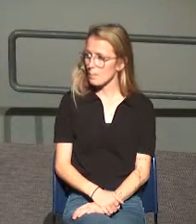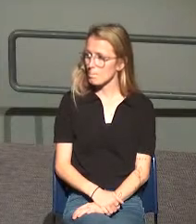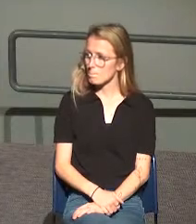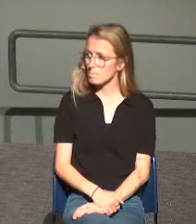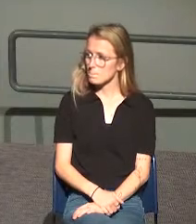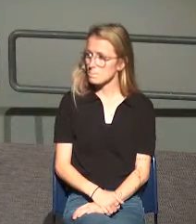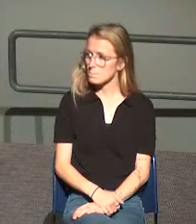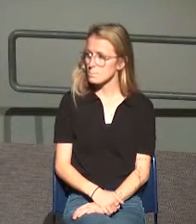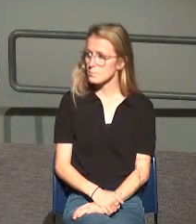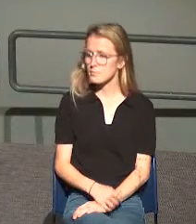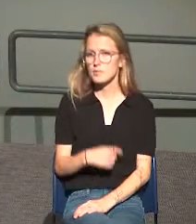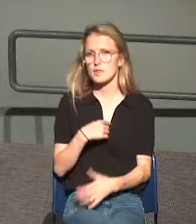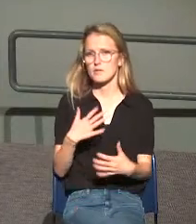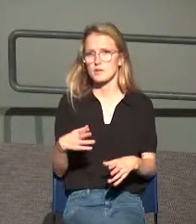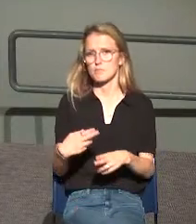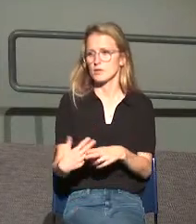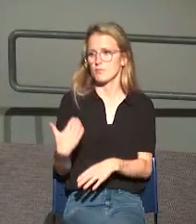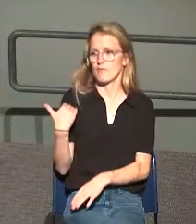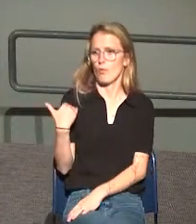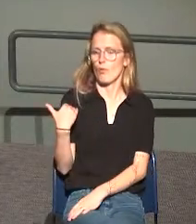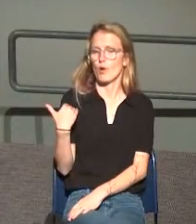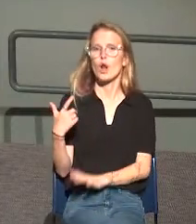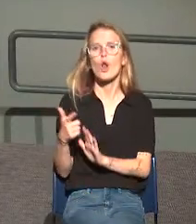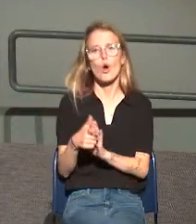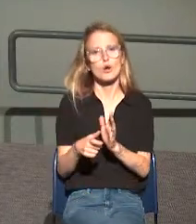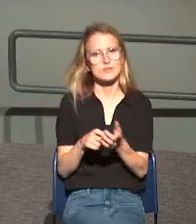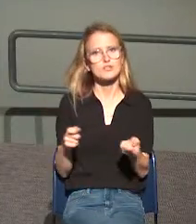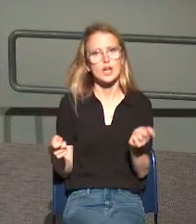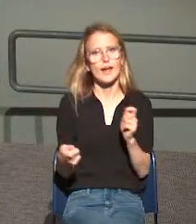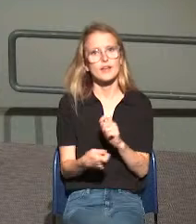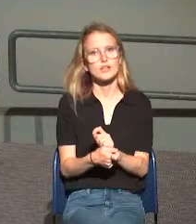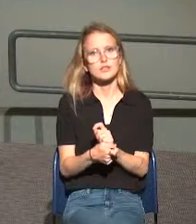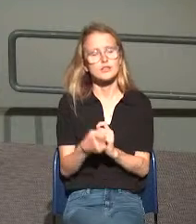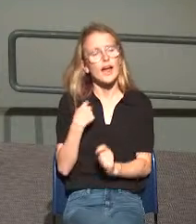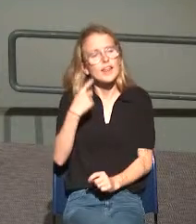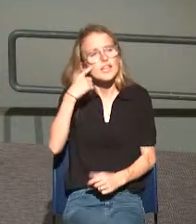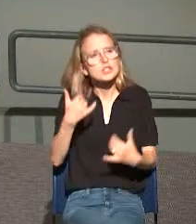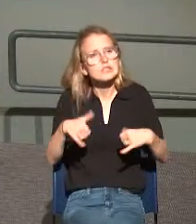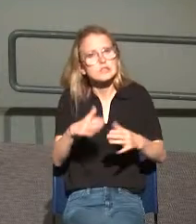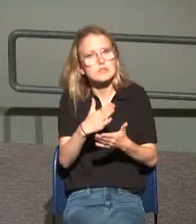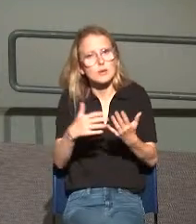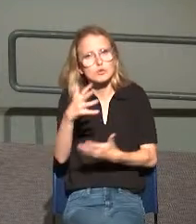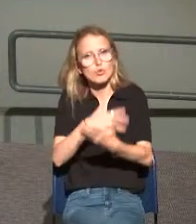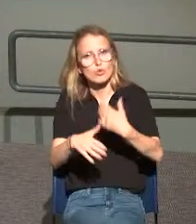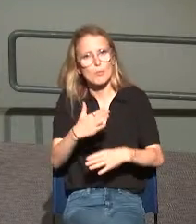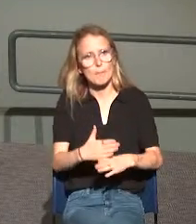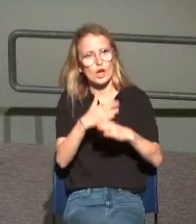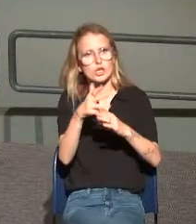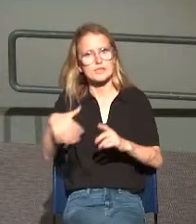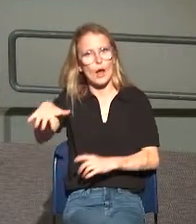So I mentioned this earlier, the laws have all changed, but I think there's still some social barriers out there.